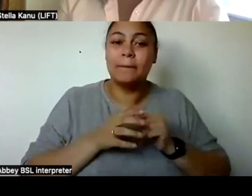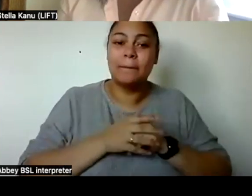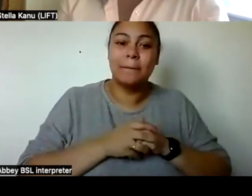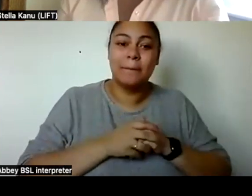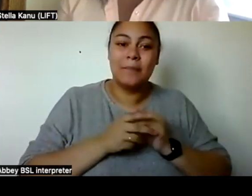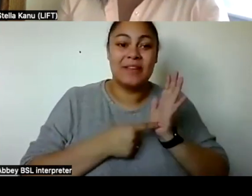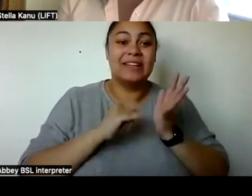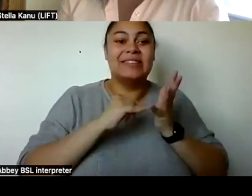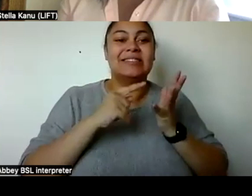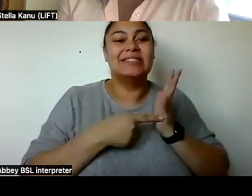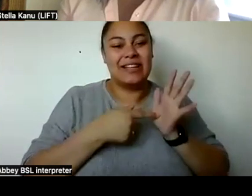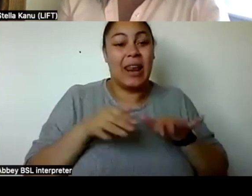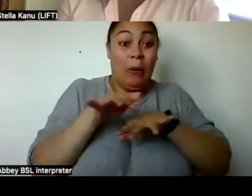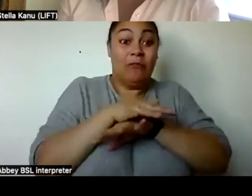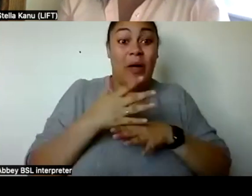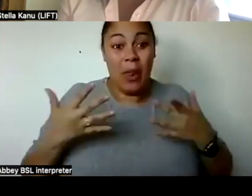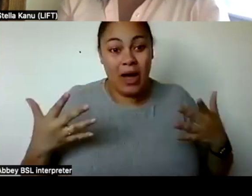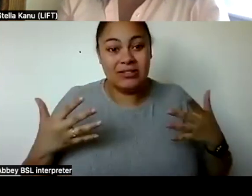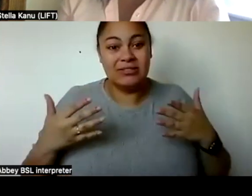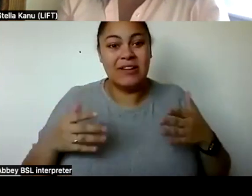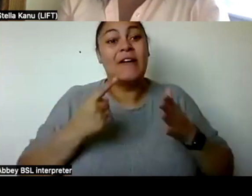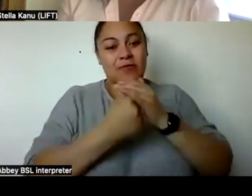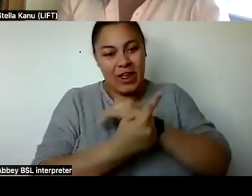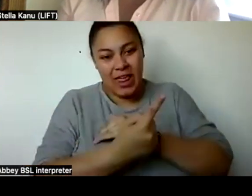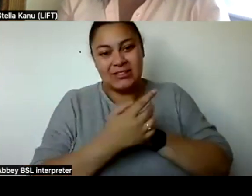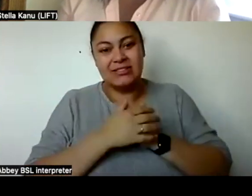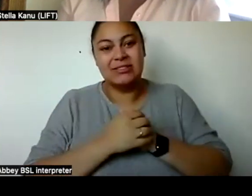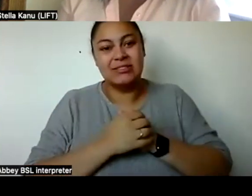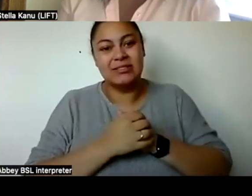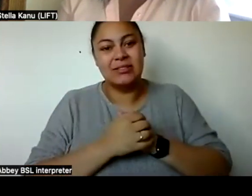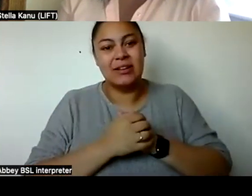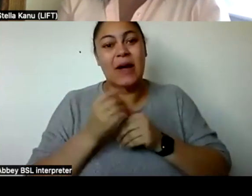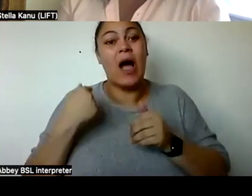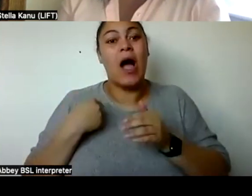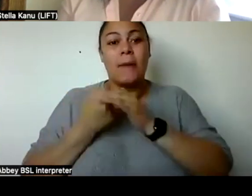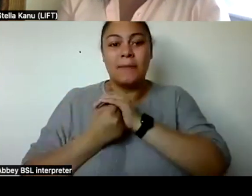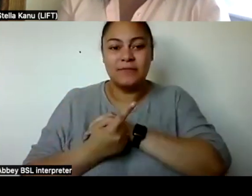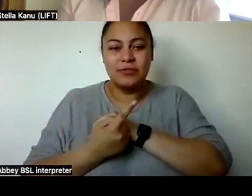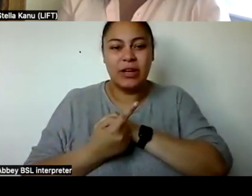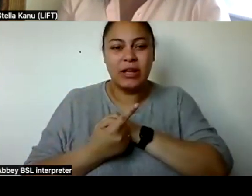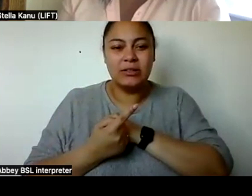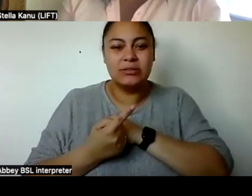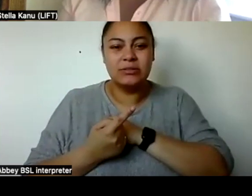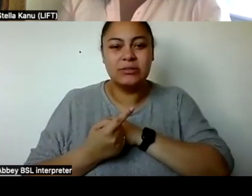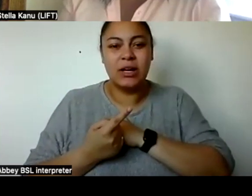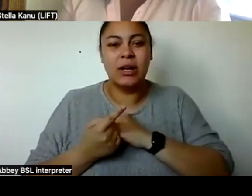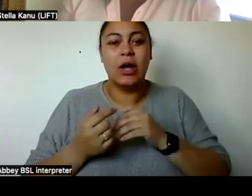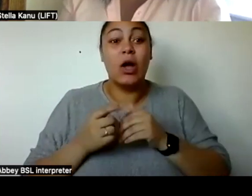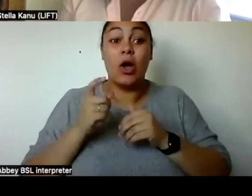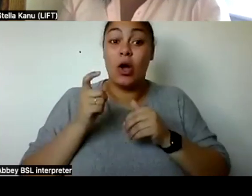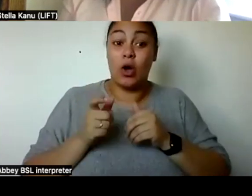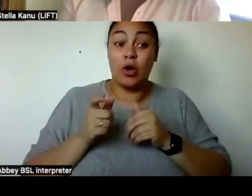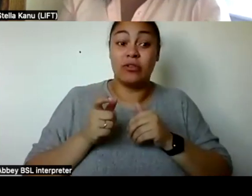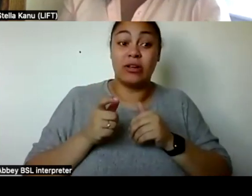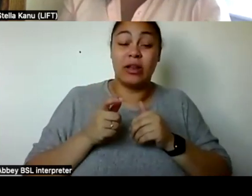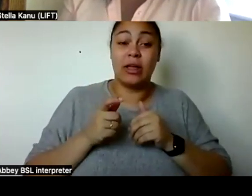Stella's covered an awful lot of all the stuff we're doing in terms of freelance things. I mean, I've been a freelancer for a long time, and currently